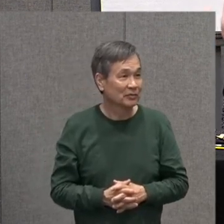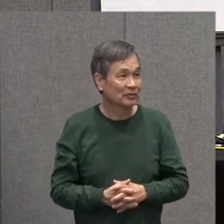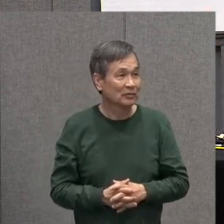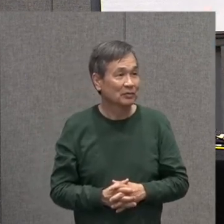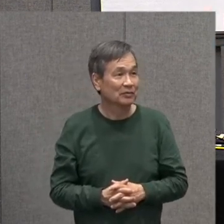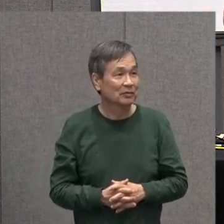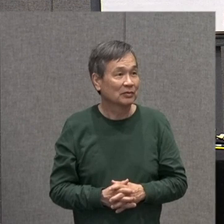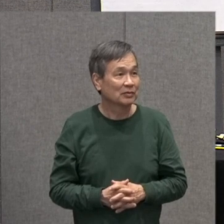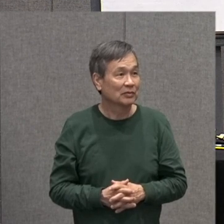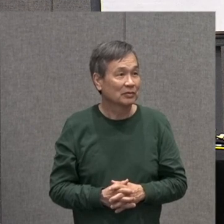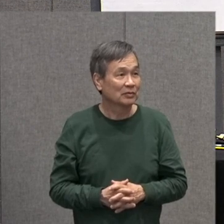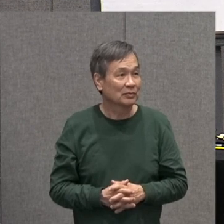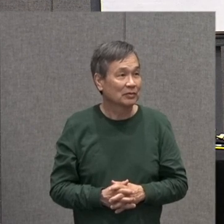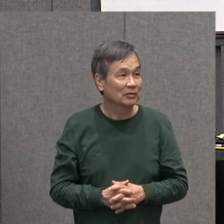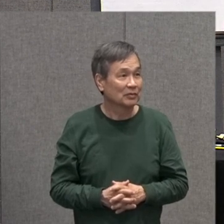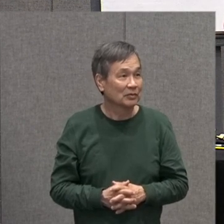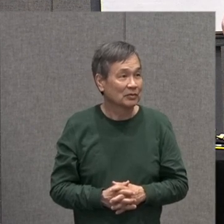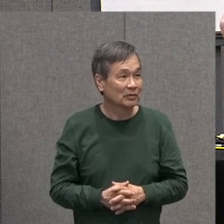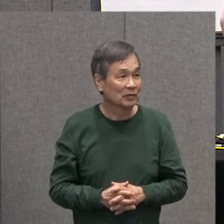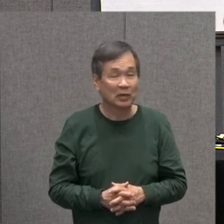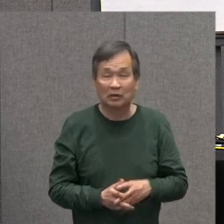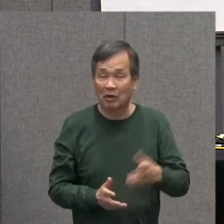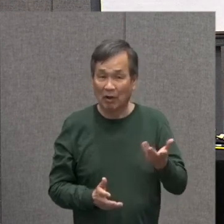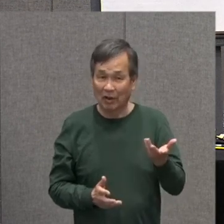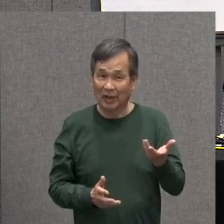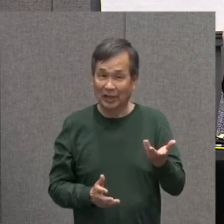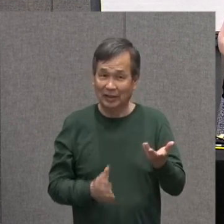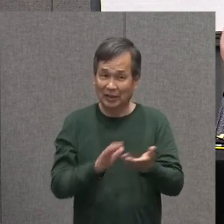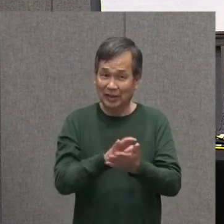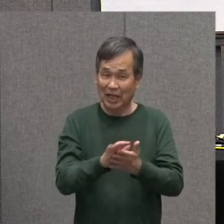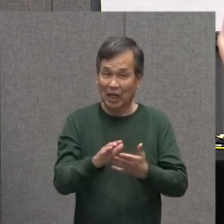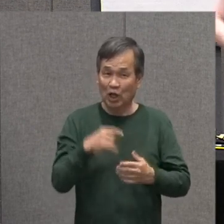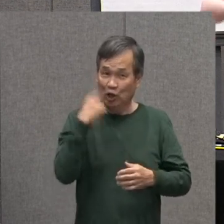paint. Right. It could be like a little paintbrush. Yep.